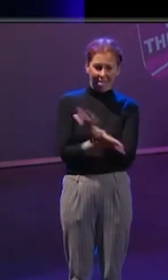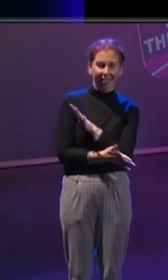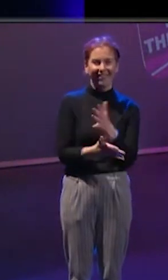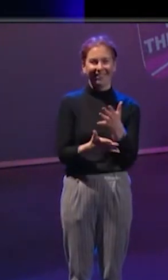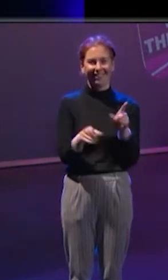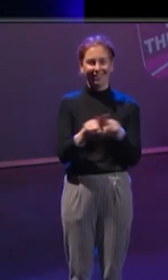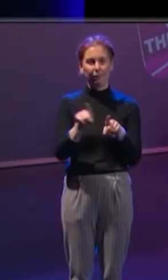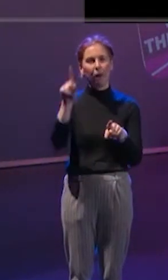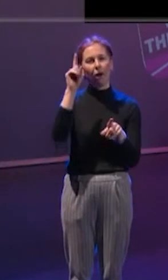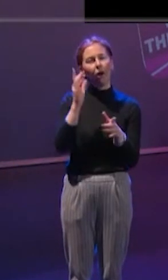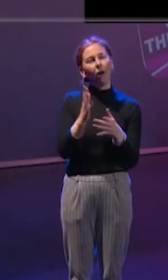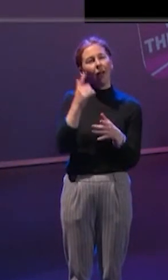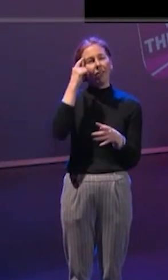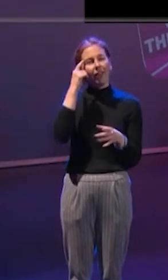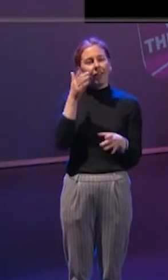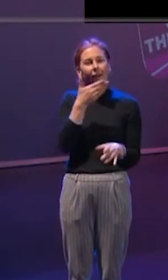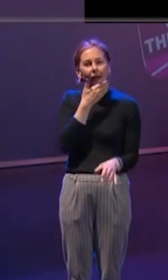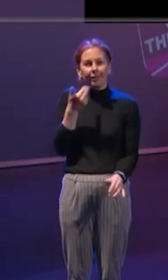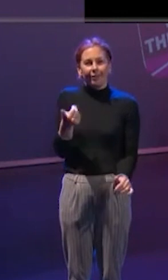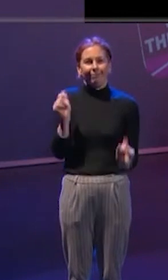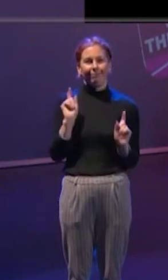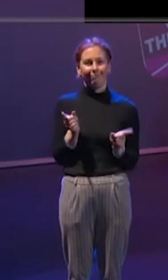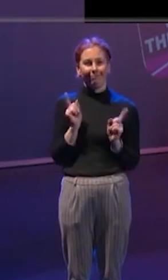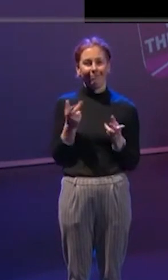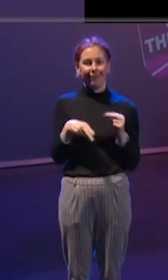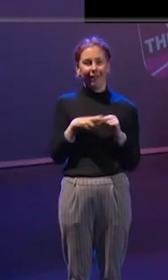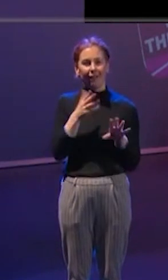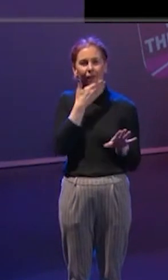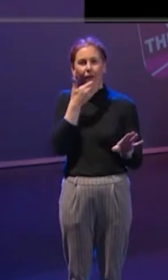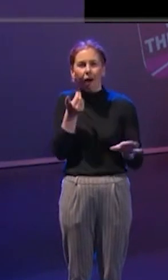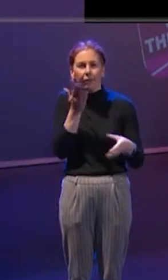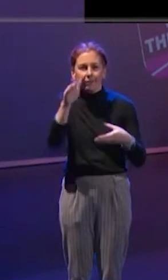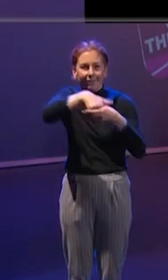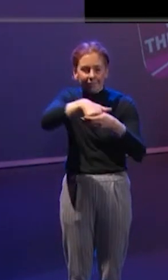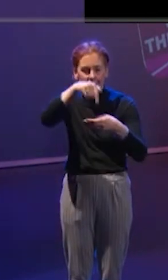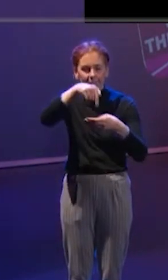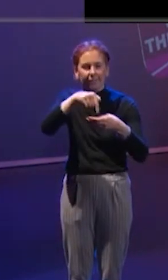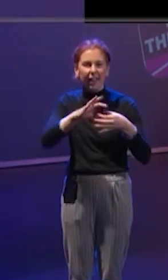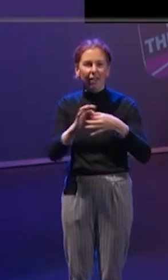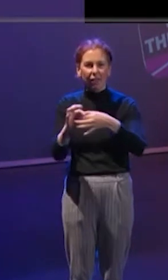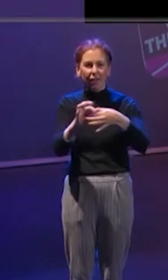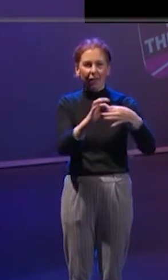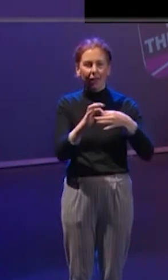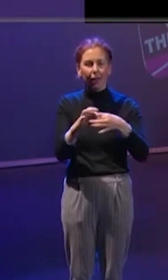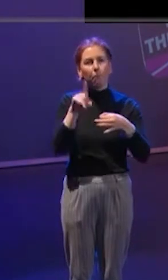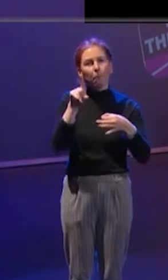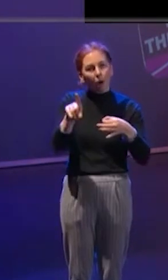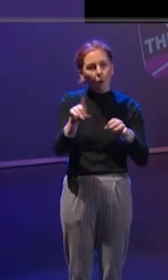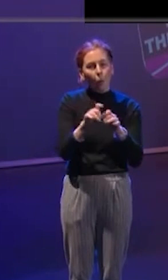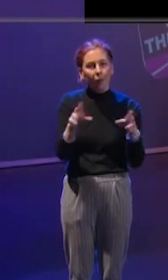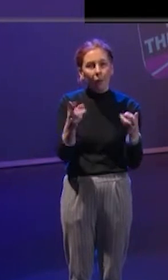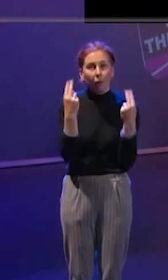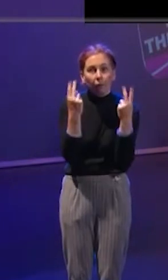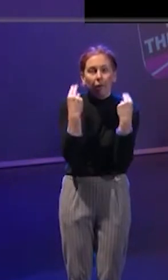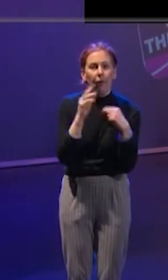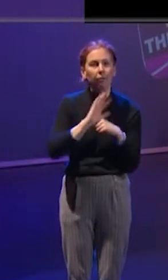it's all about kindness, really, is if you put kindness at the center of everything, but without being gullible or being able to be pushed over, I